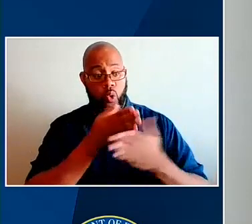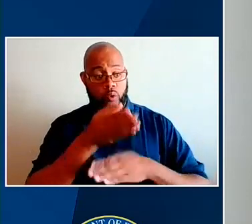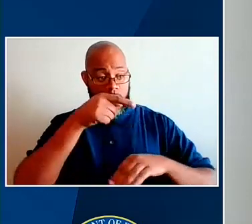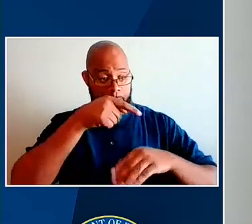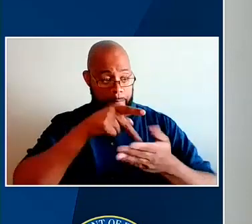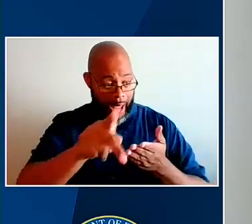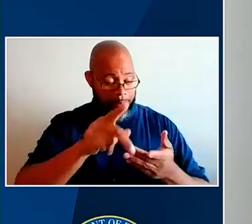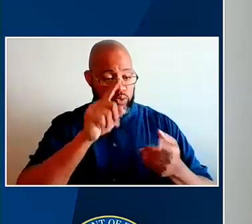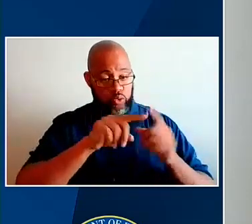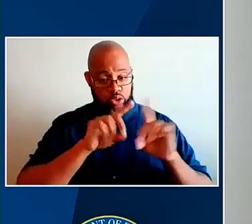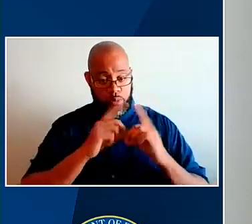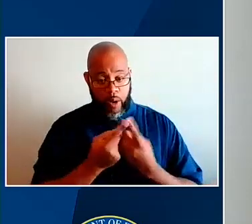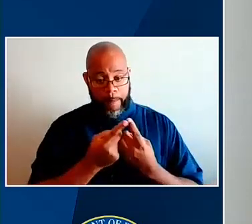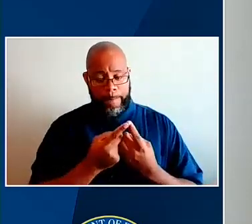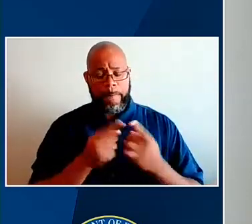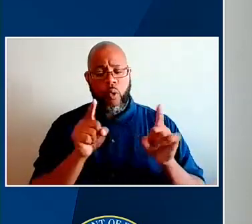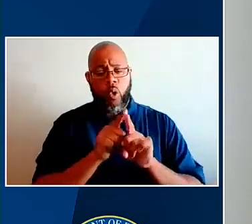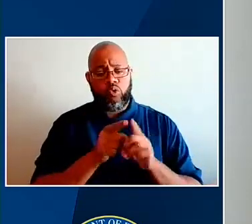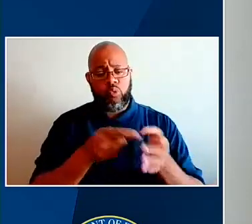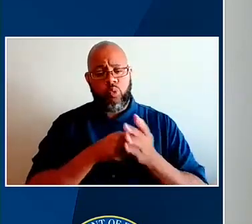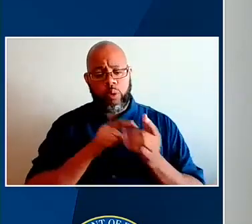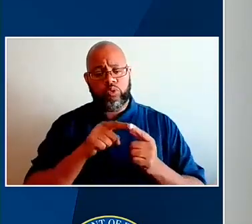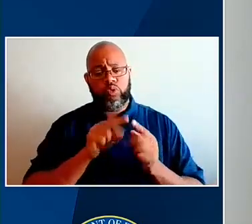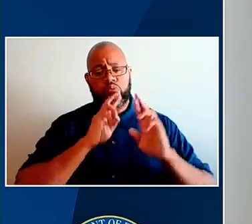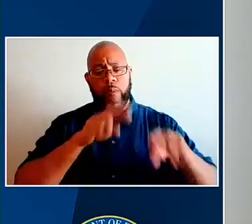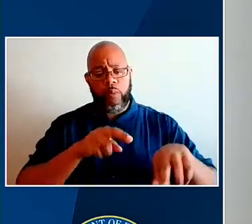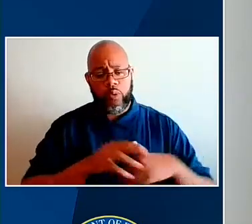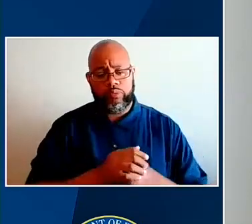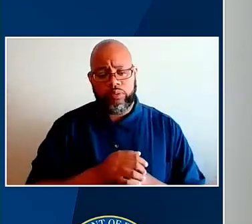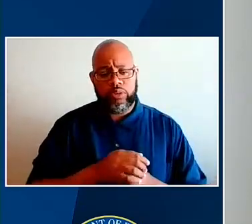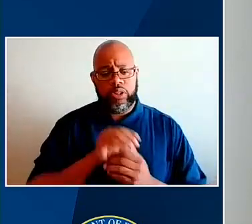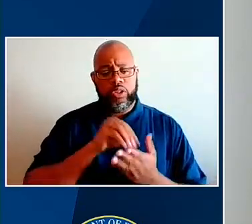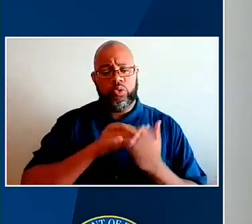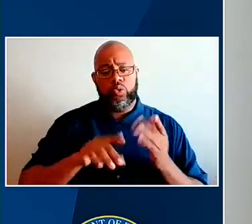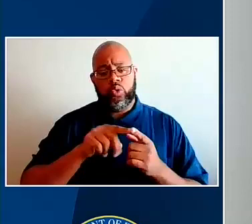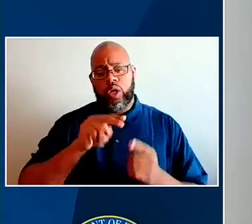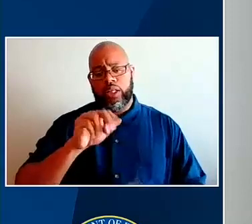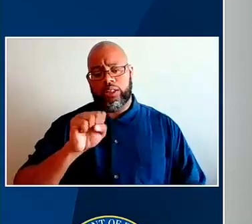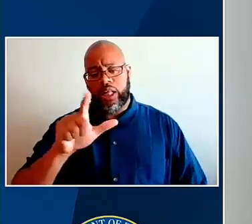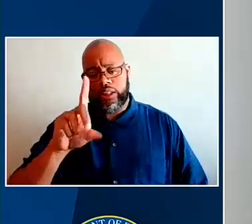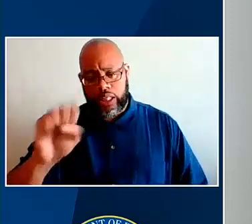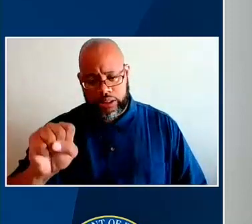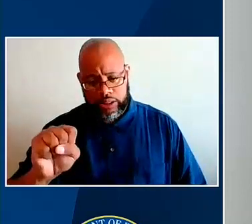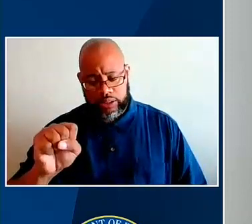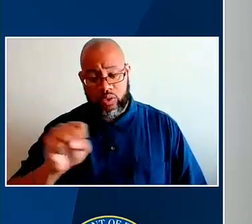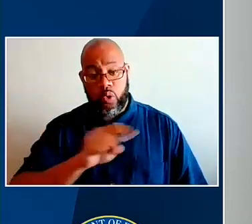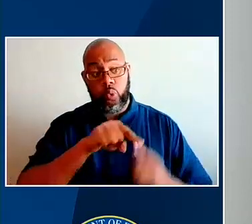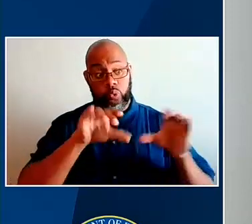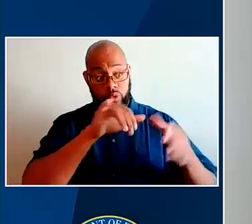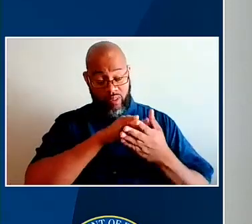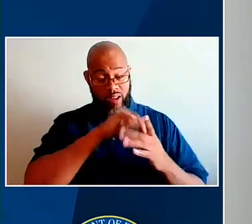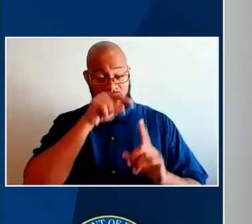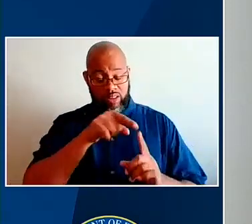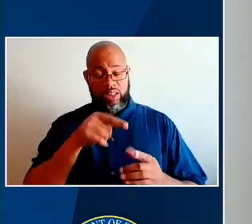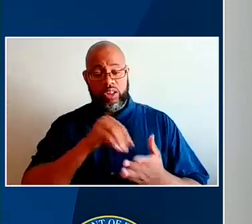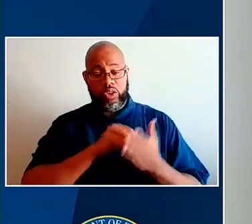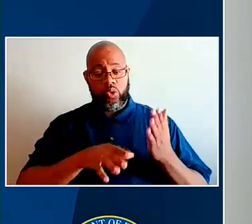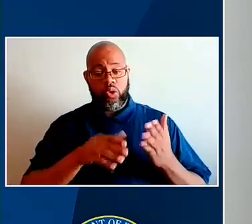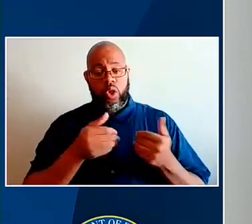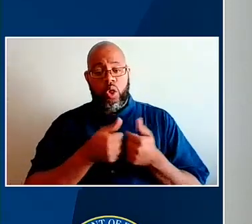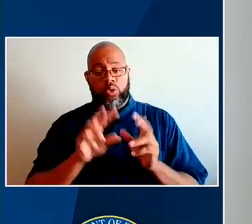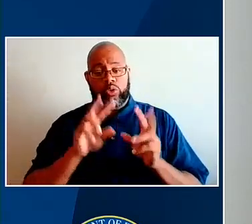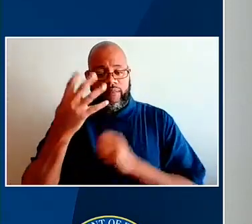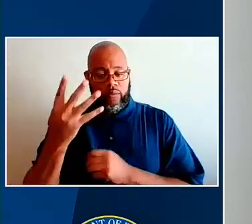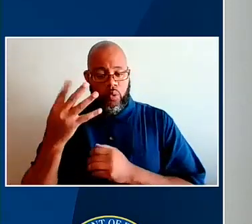to the department, they're also required to report the student to NSLDS. When they do that, the student loses Title